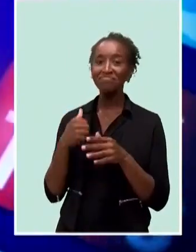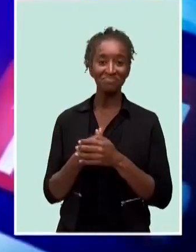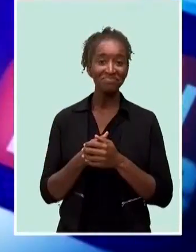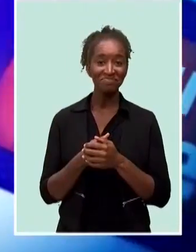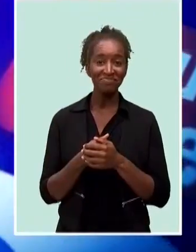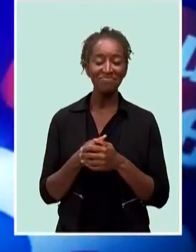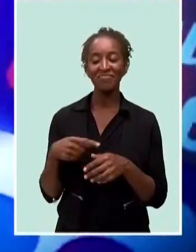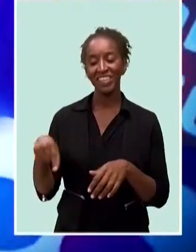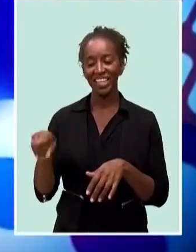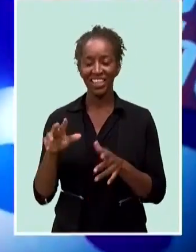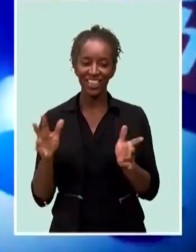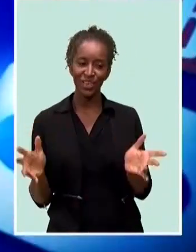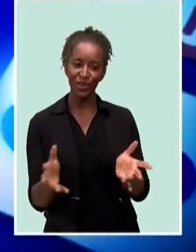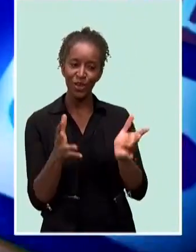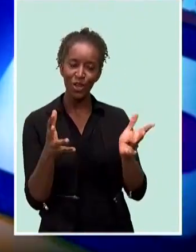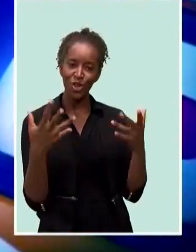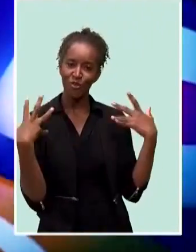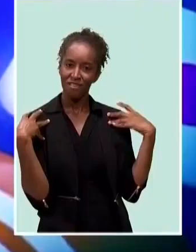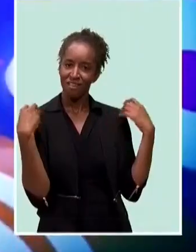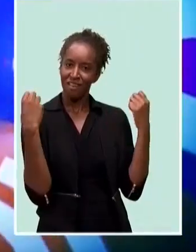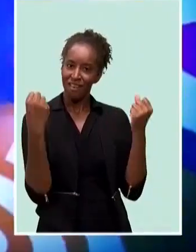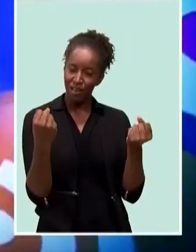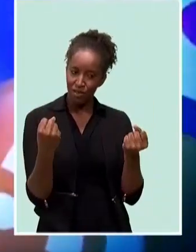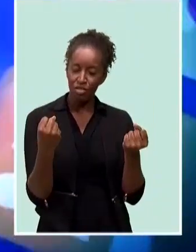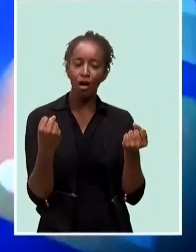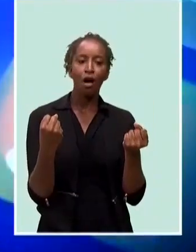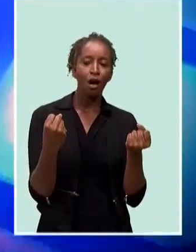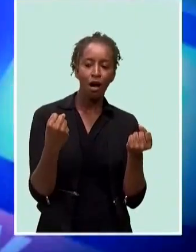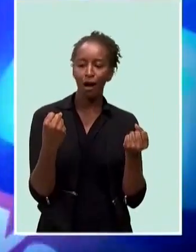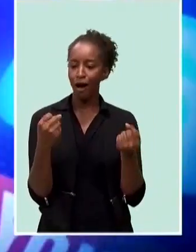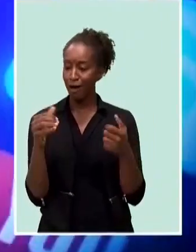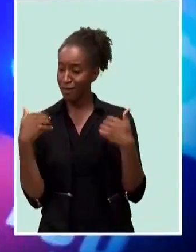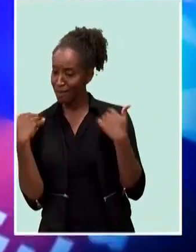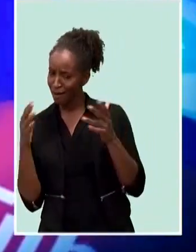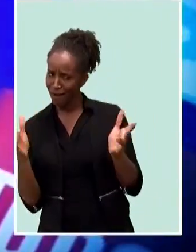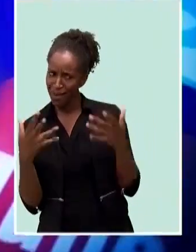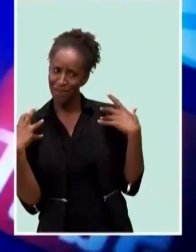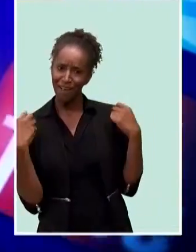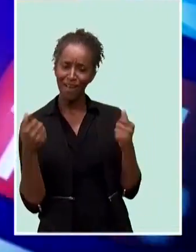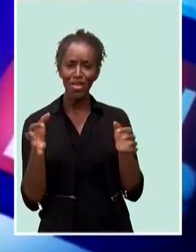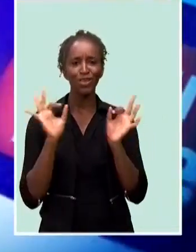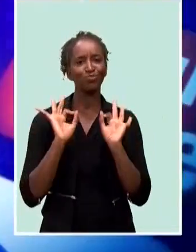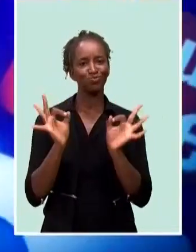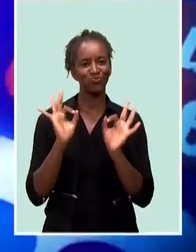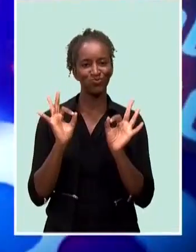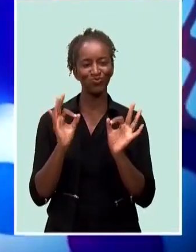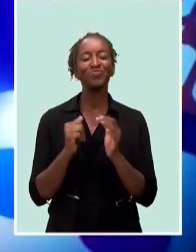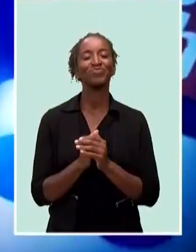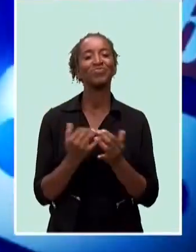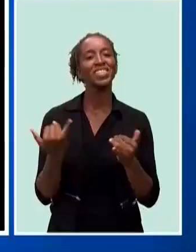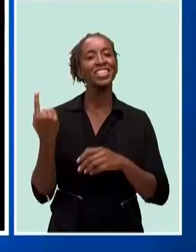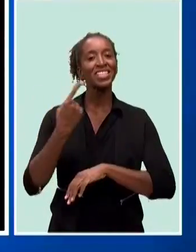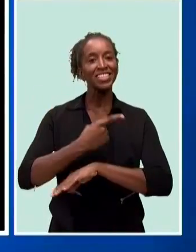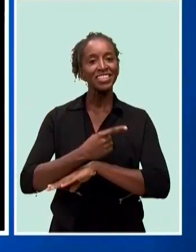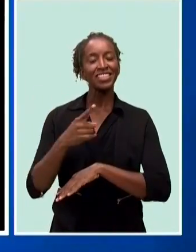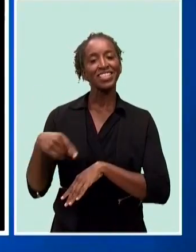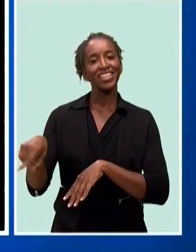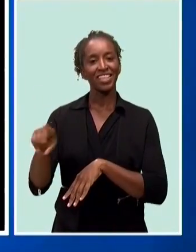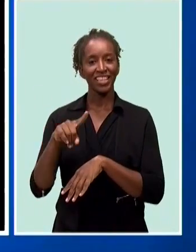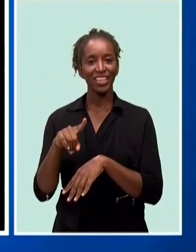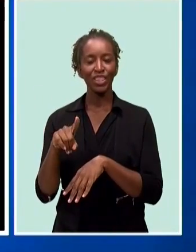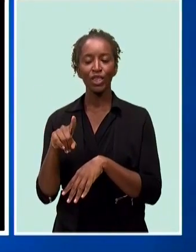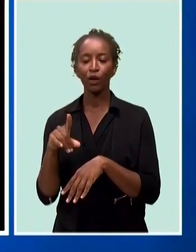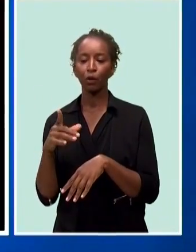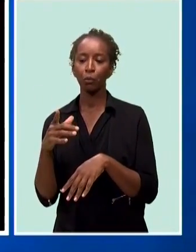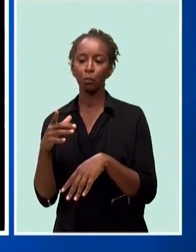lifestyles here, it's great when the two can be combined. So earlier today, a group of 4th and 5th form nutrition students from